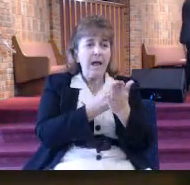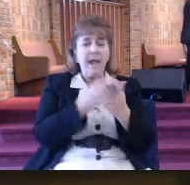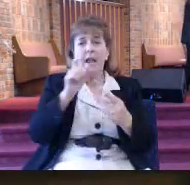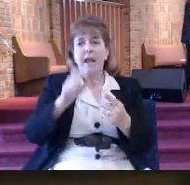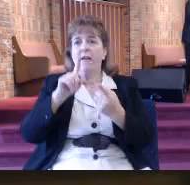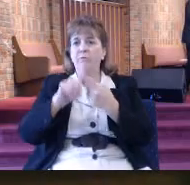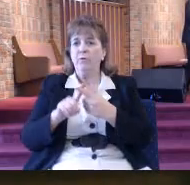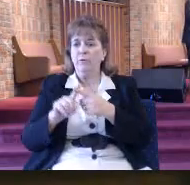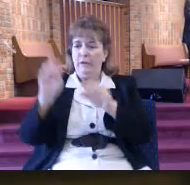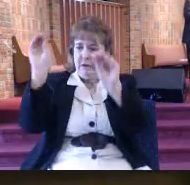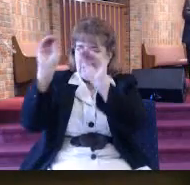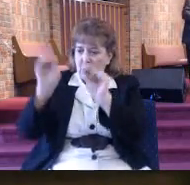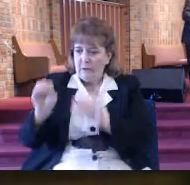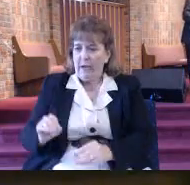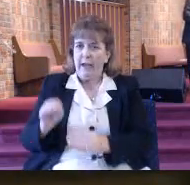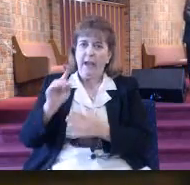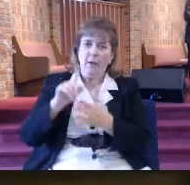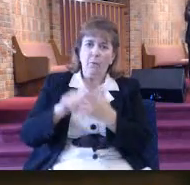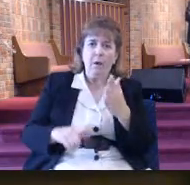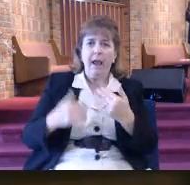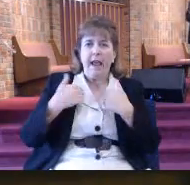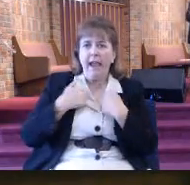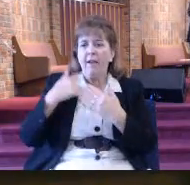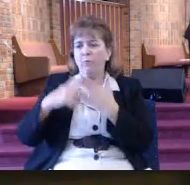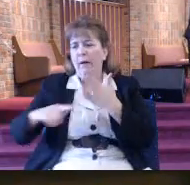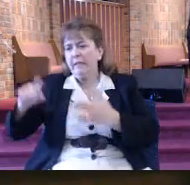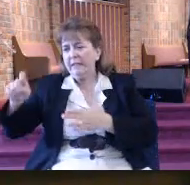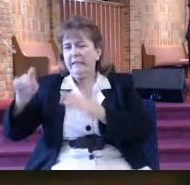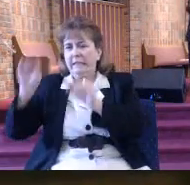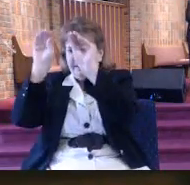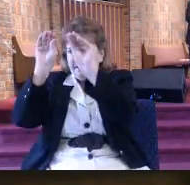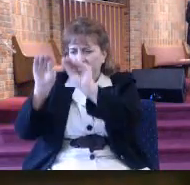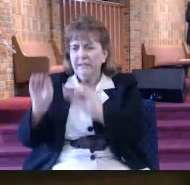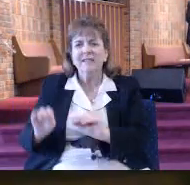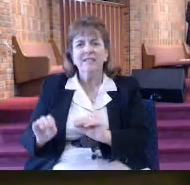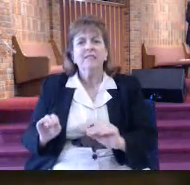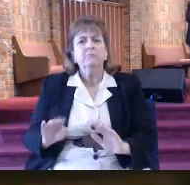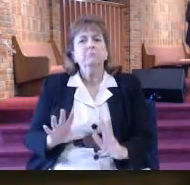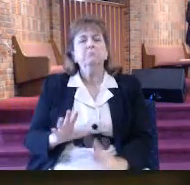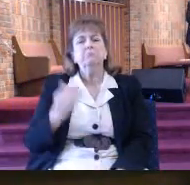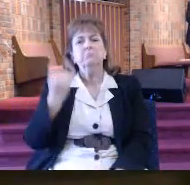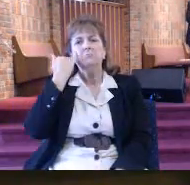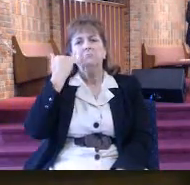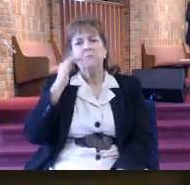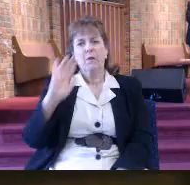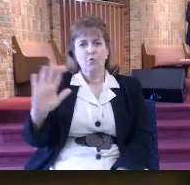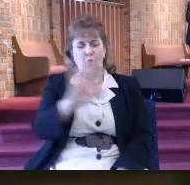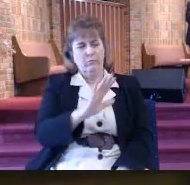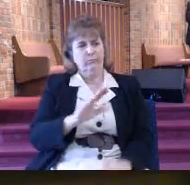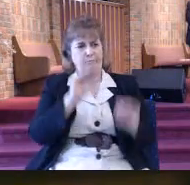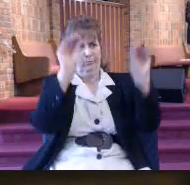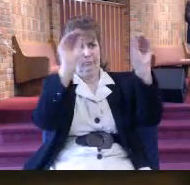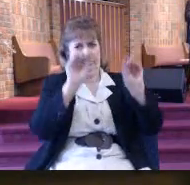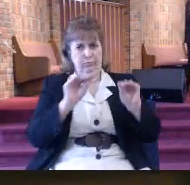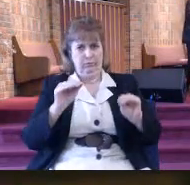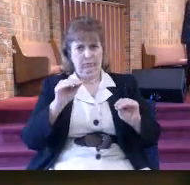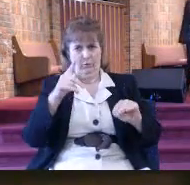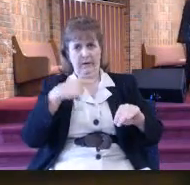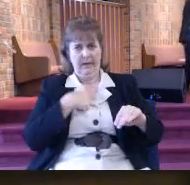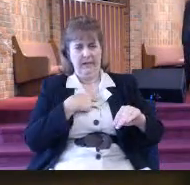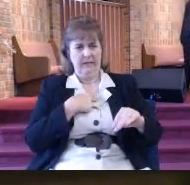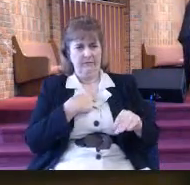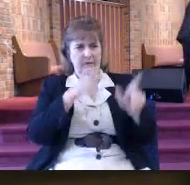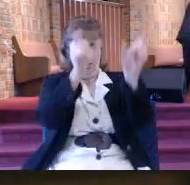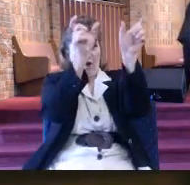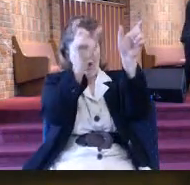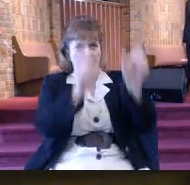going to have to do a workup of this sort. Let's just suppose that our balance sheet is going to have two columns in it.